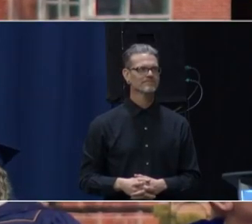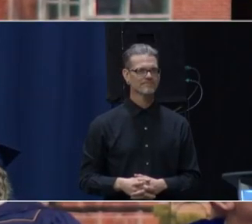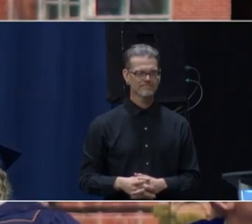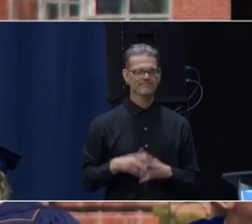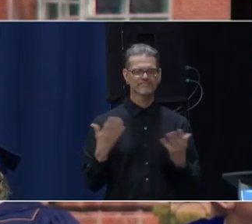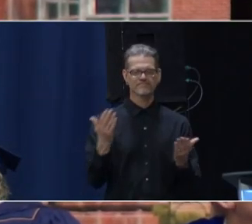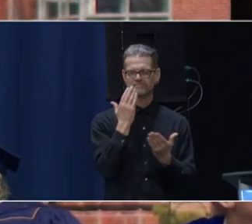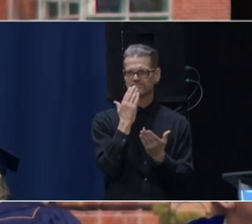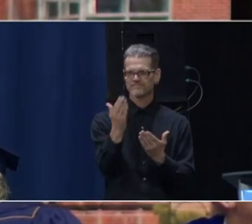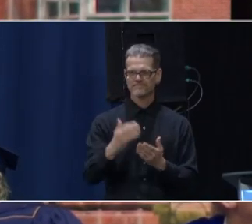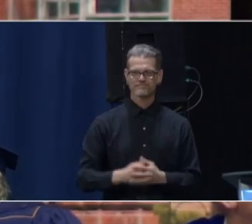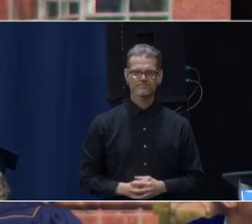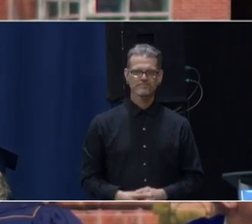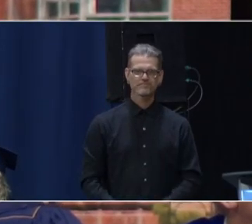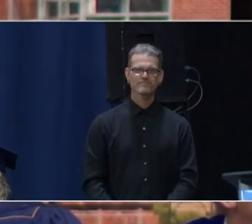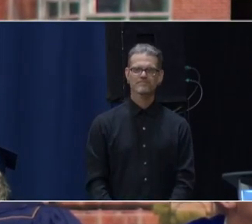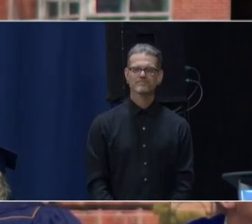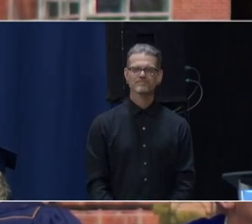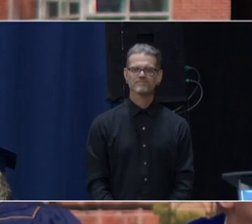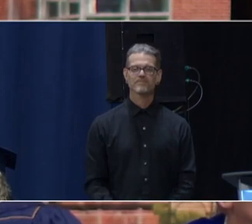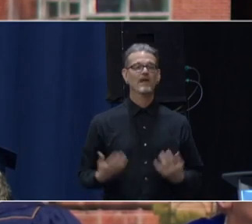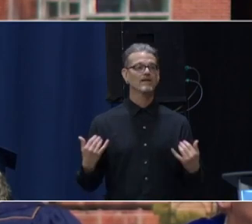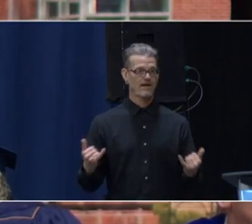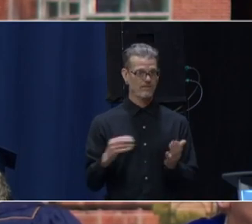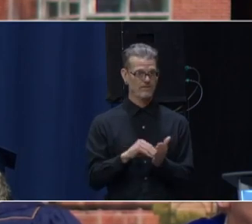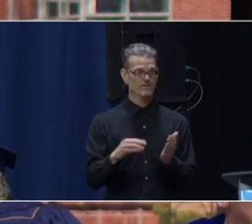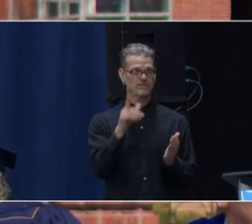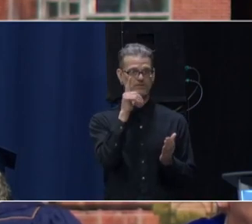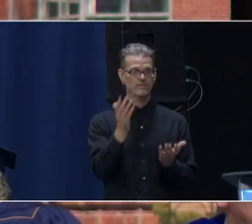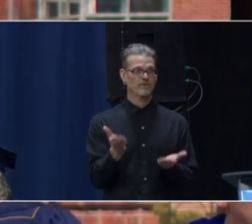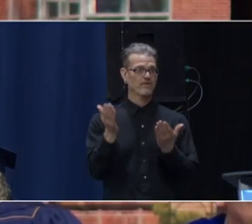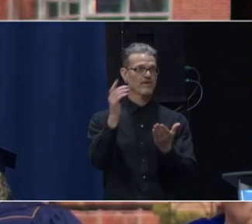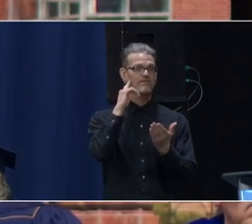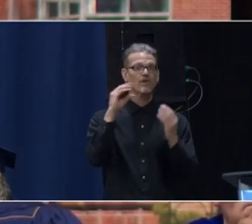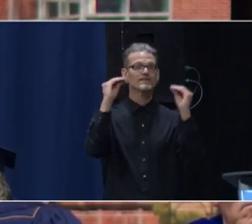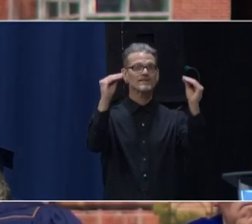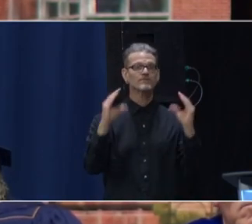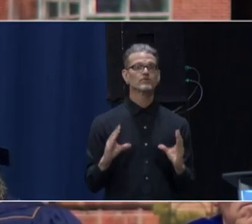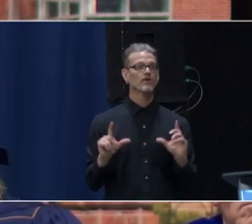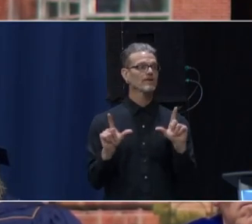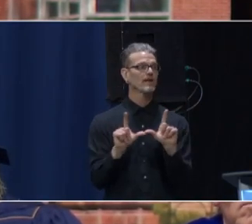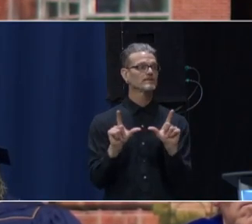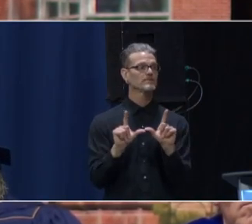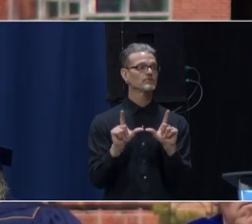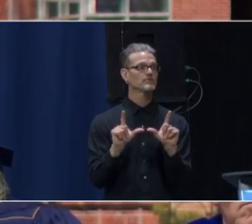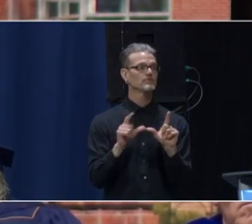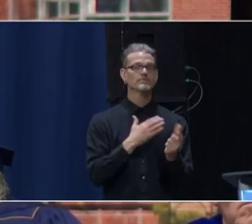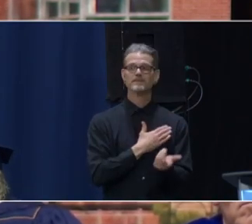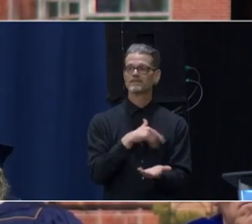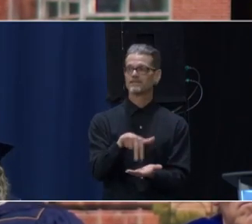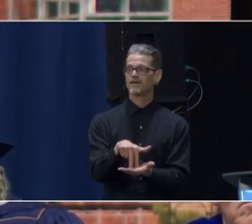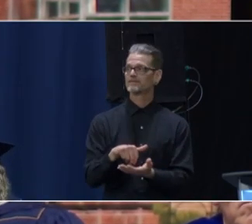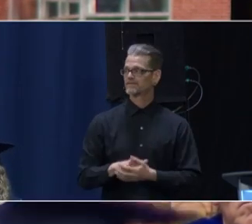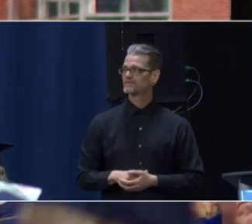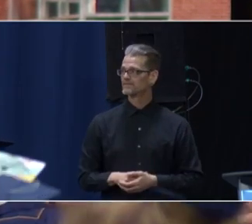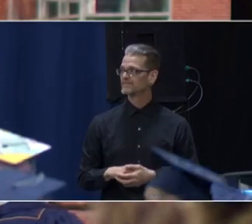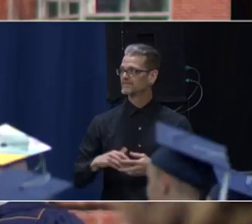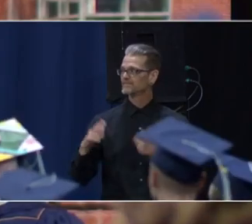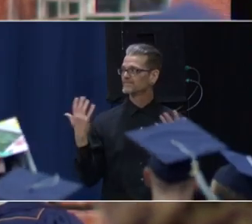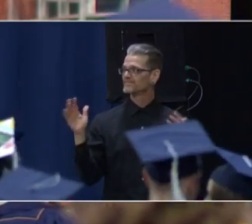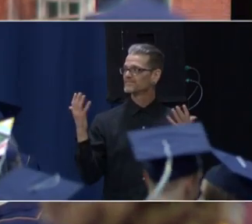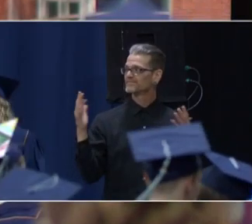Thank you. Will candidates who have been recommended for teacher licensure please stand?